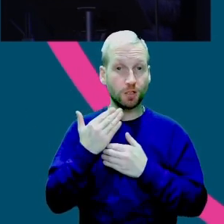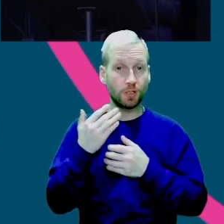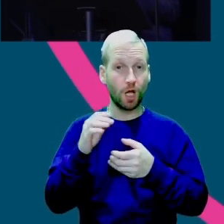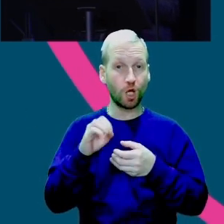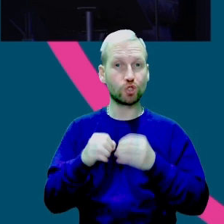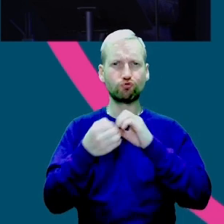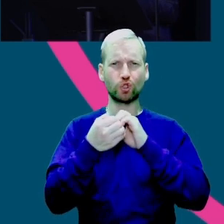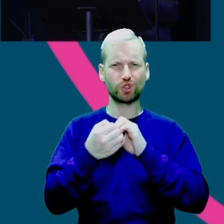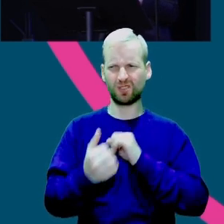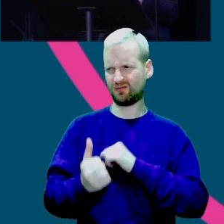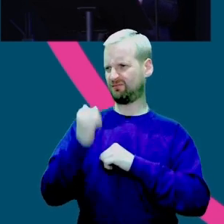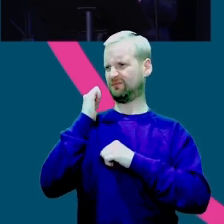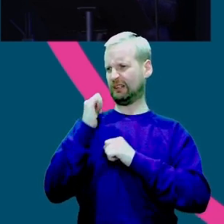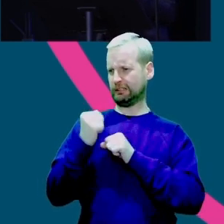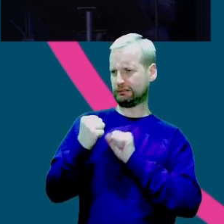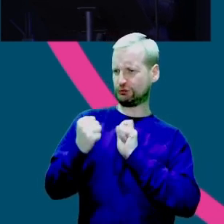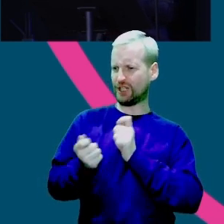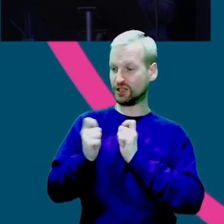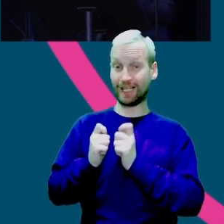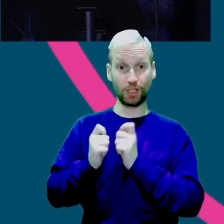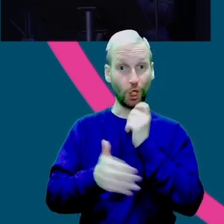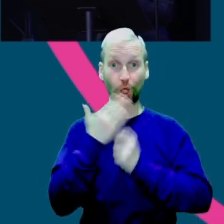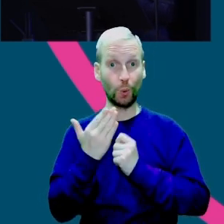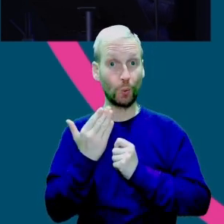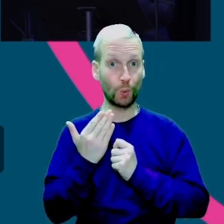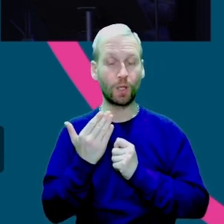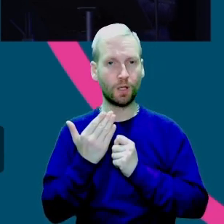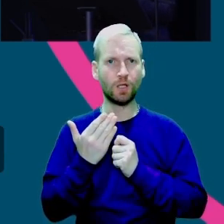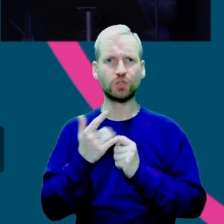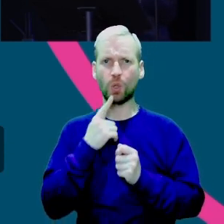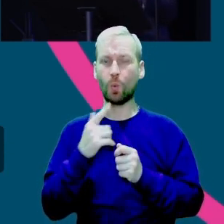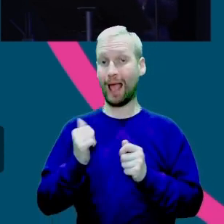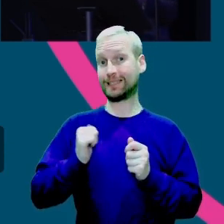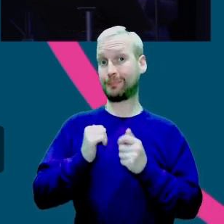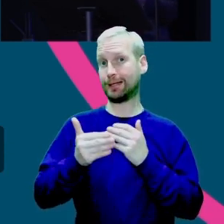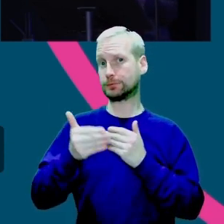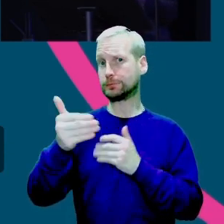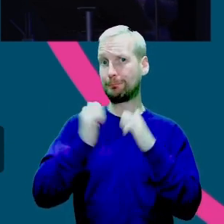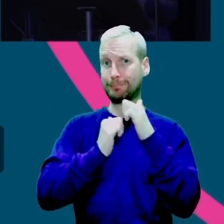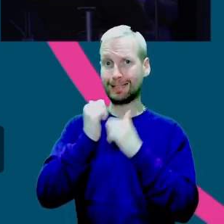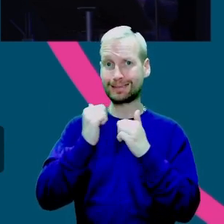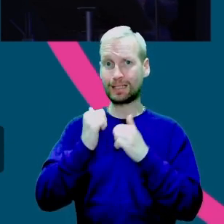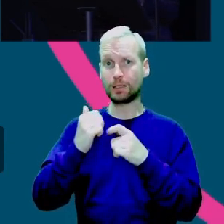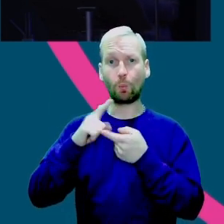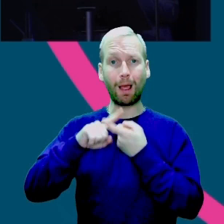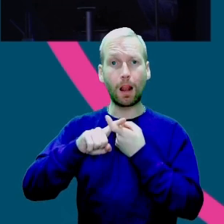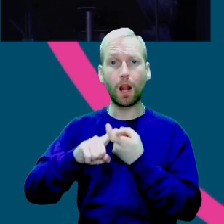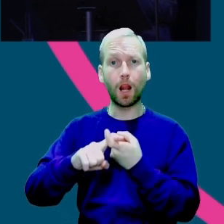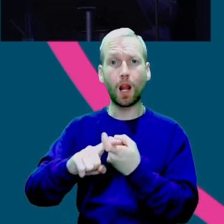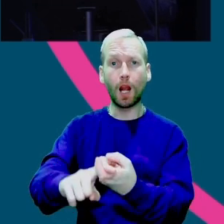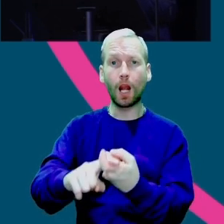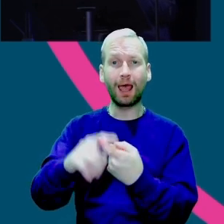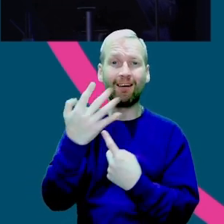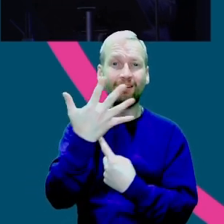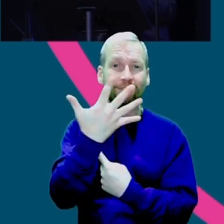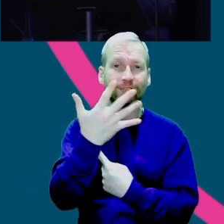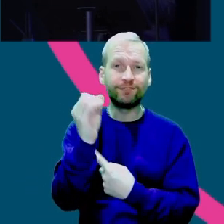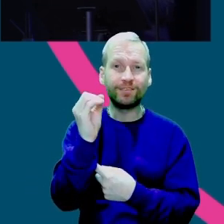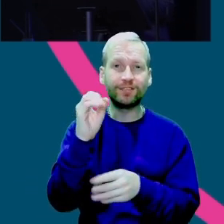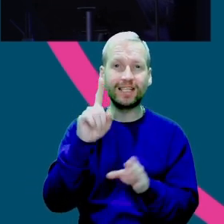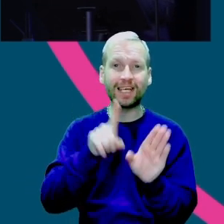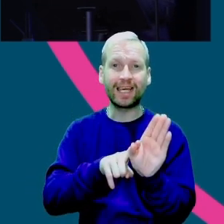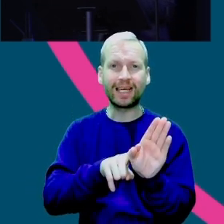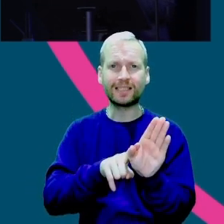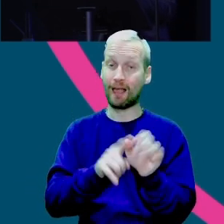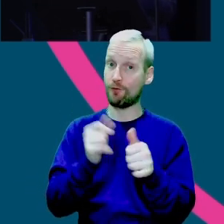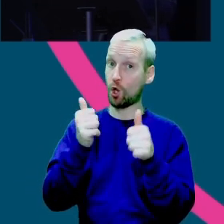construction, and it is anticipated to have a 50-year lifespan in keeping with the new hospital. So that means that this building will have